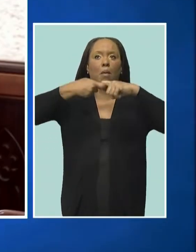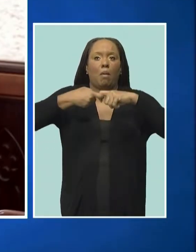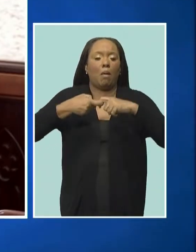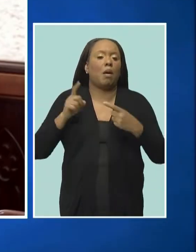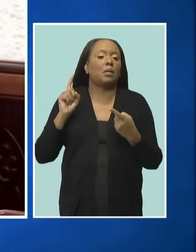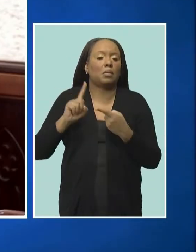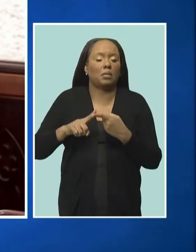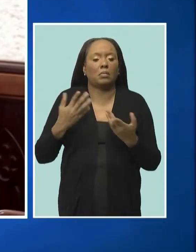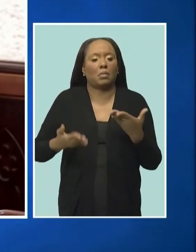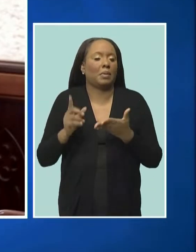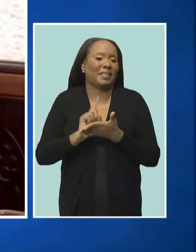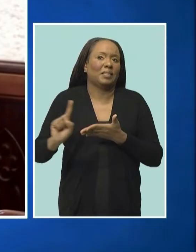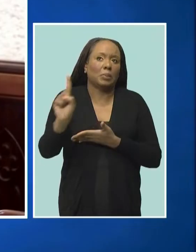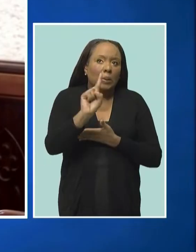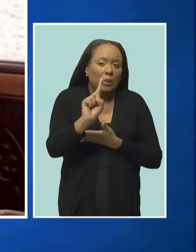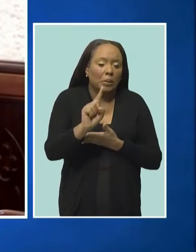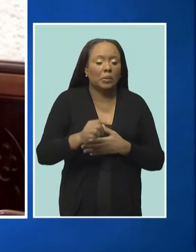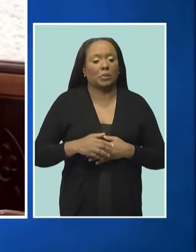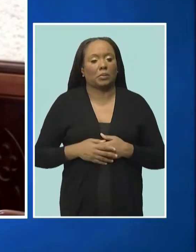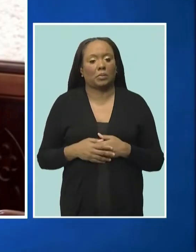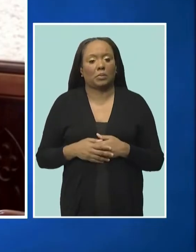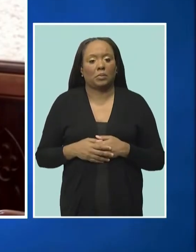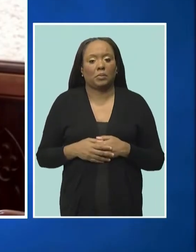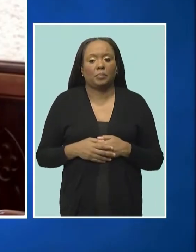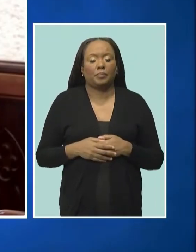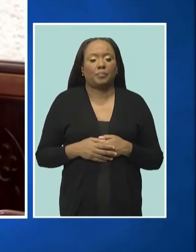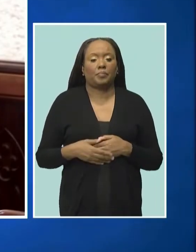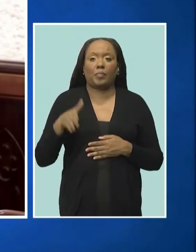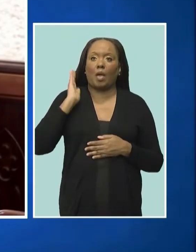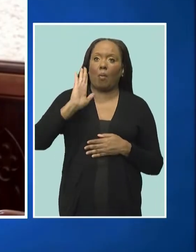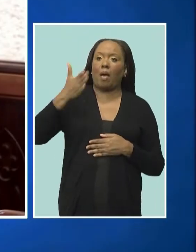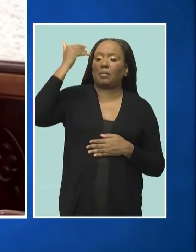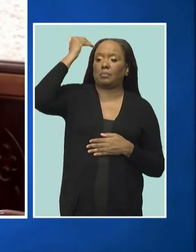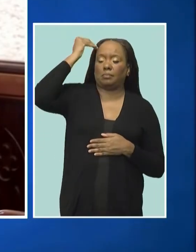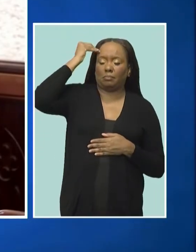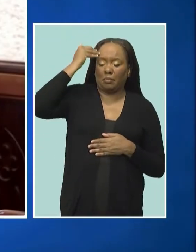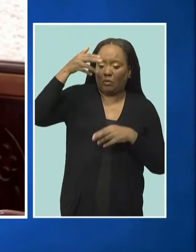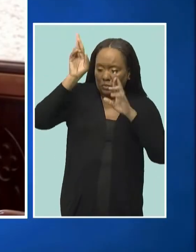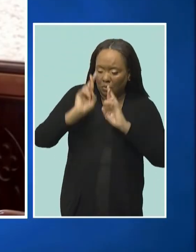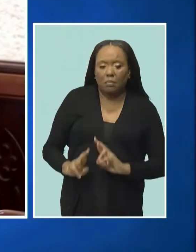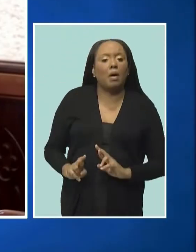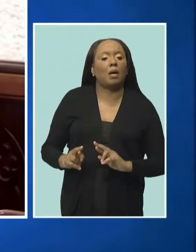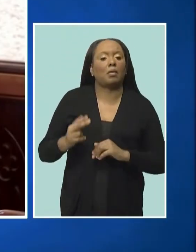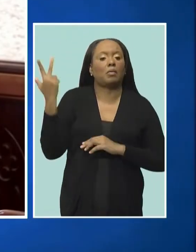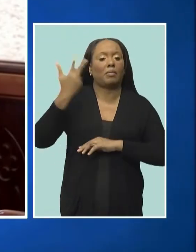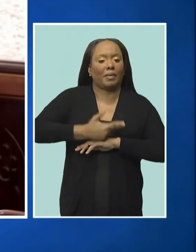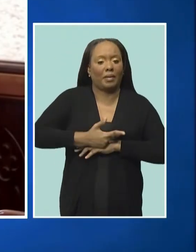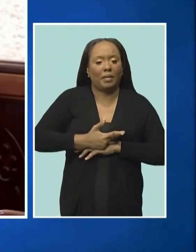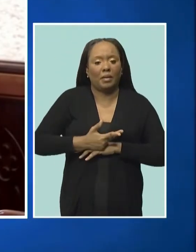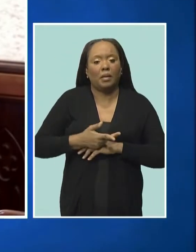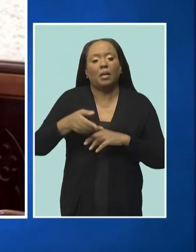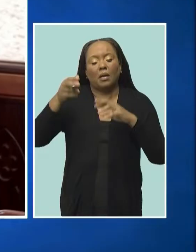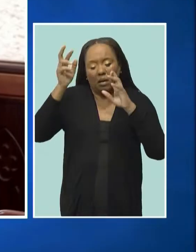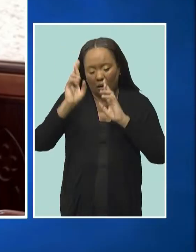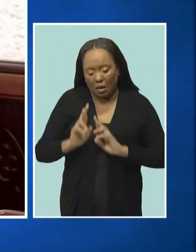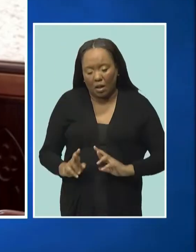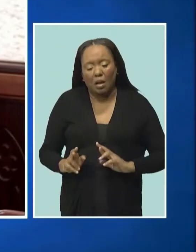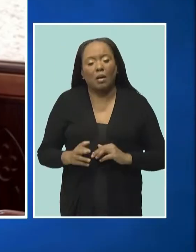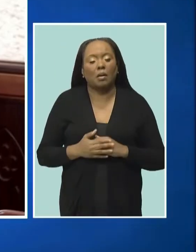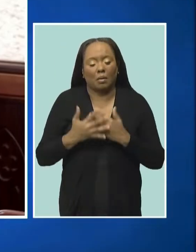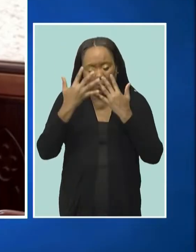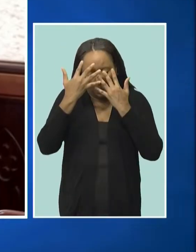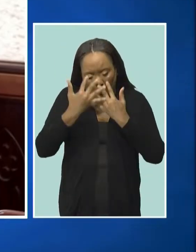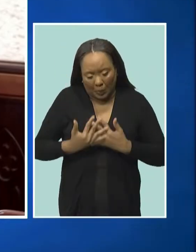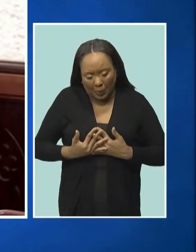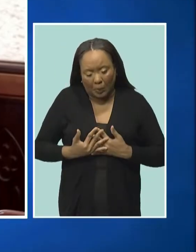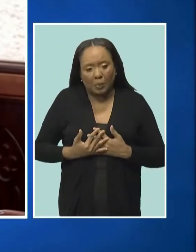until perhaps next week, because we will acknowledge the period of mourning as a tribute to Sir Lloyd Erskine Sandiford.